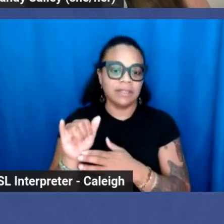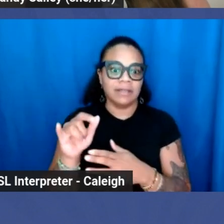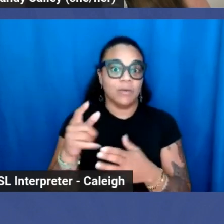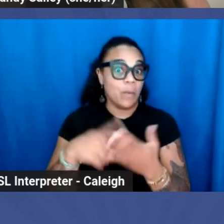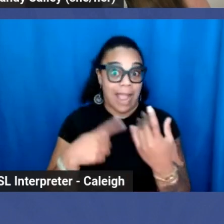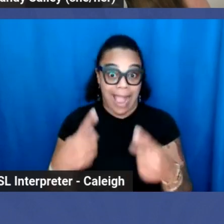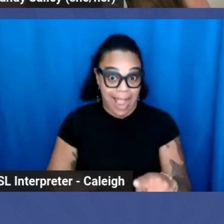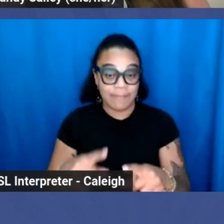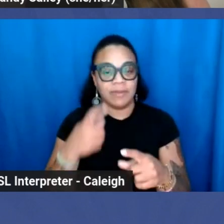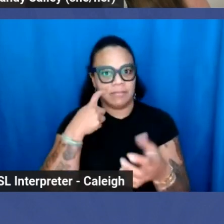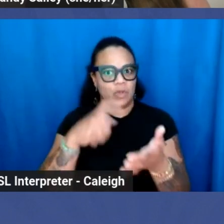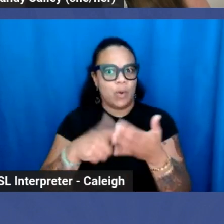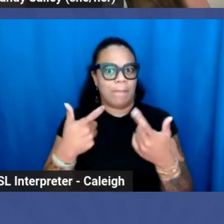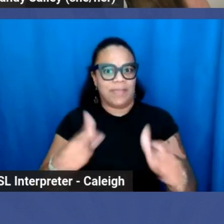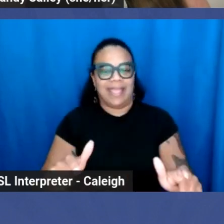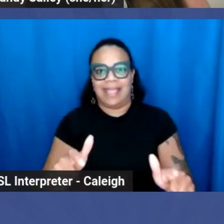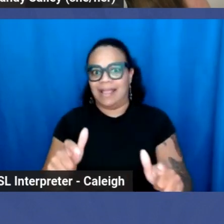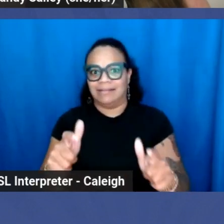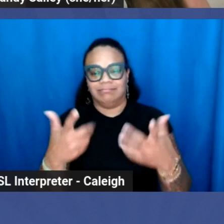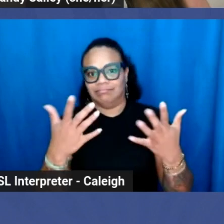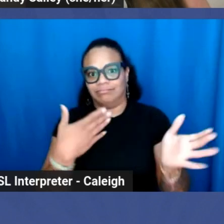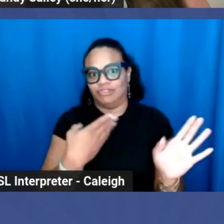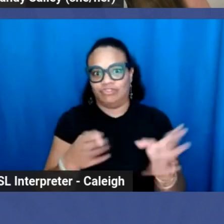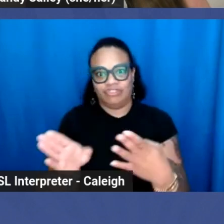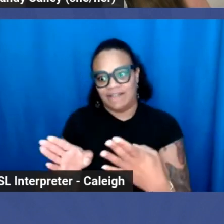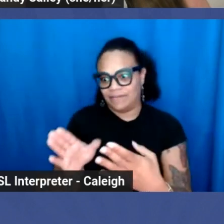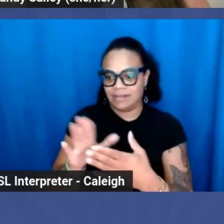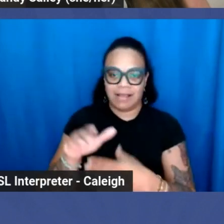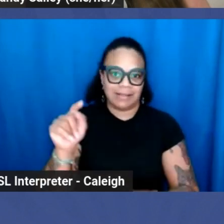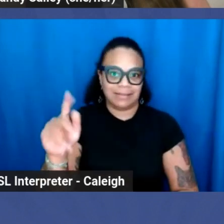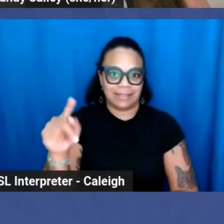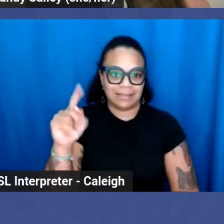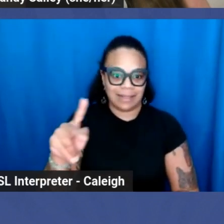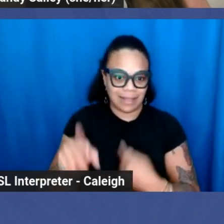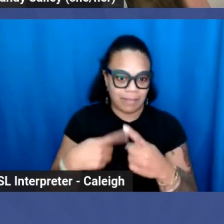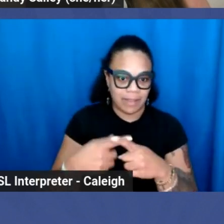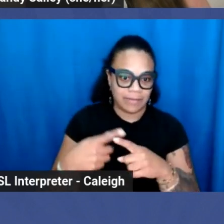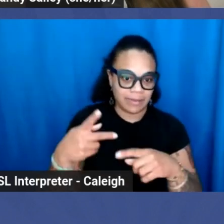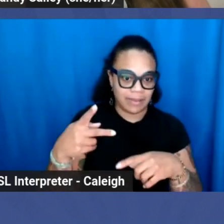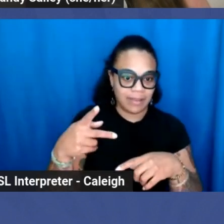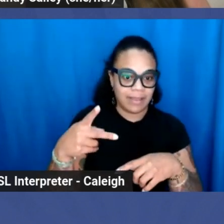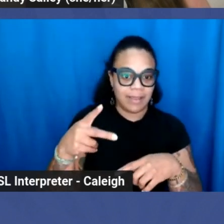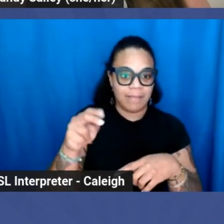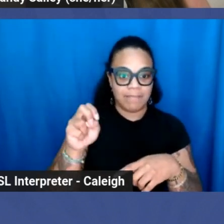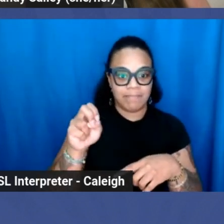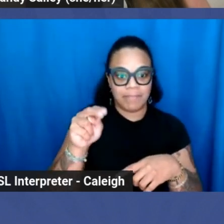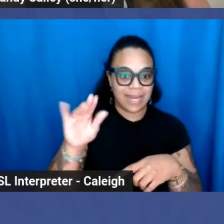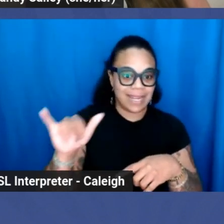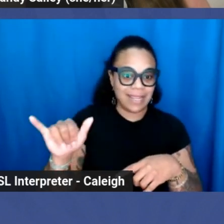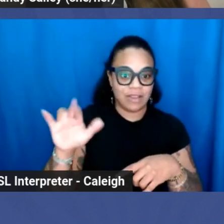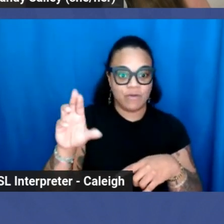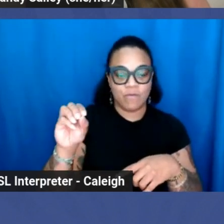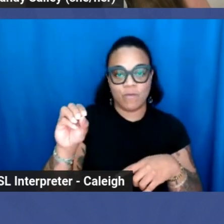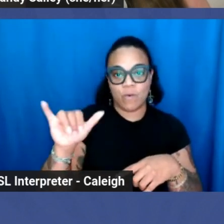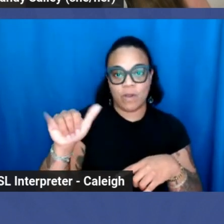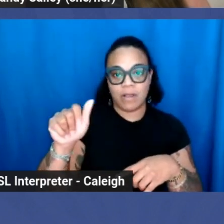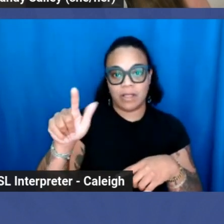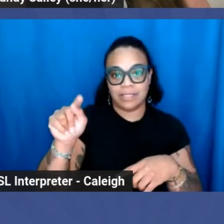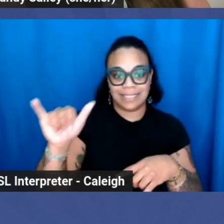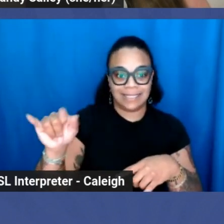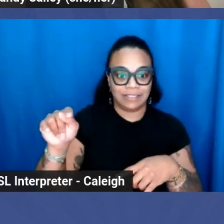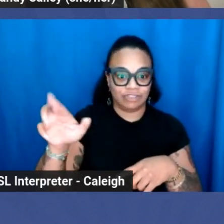trend on TikTok about the penny royalty trend, no, in which people were